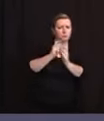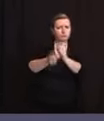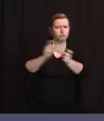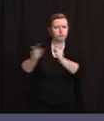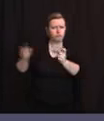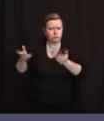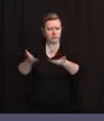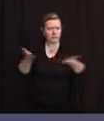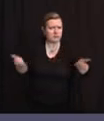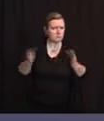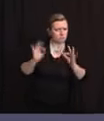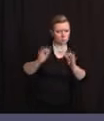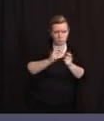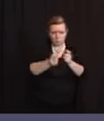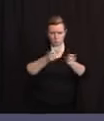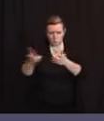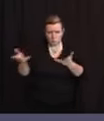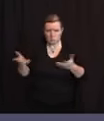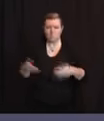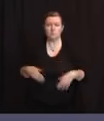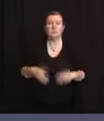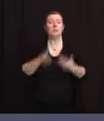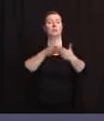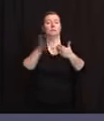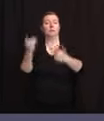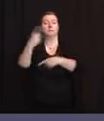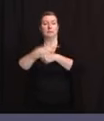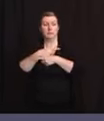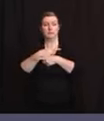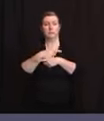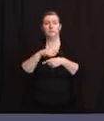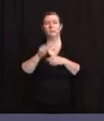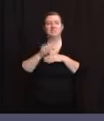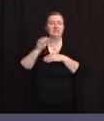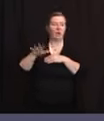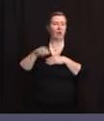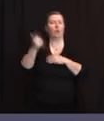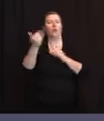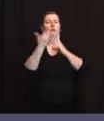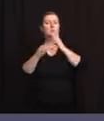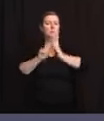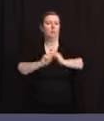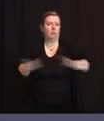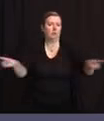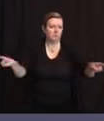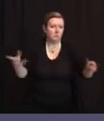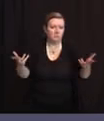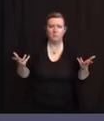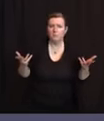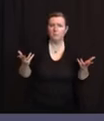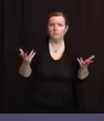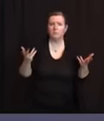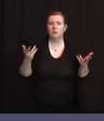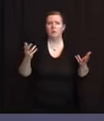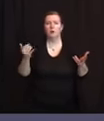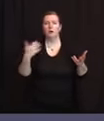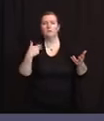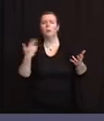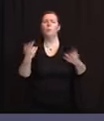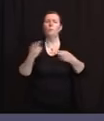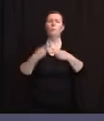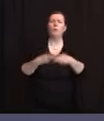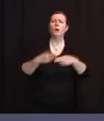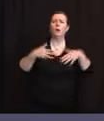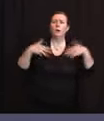out another advisory on priority actions for all post-acute care settings. They